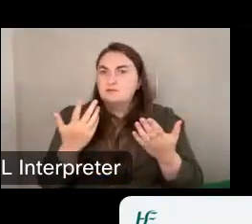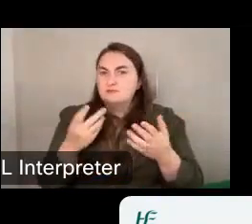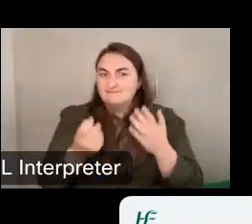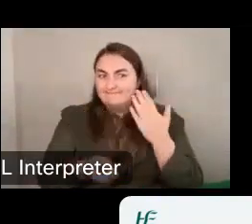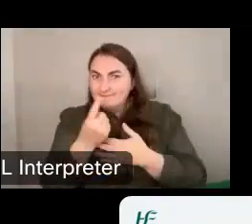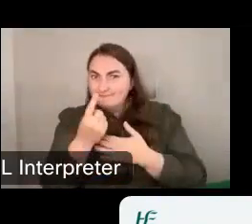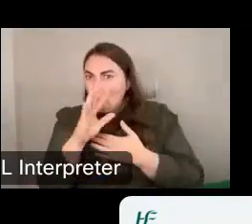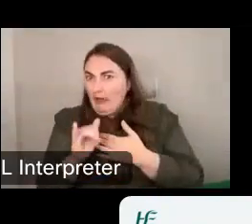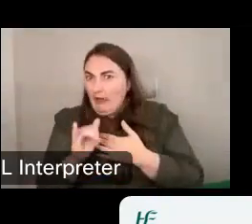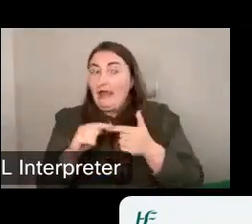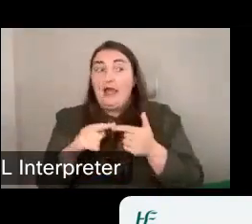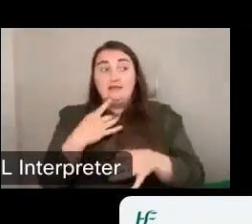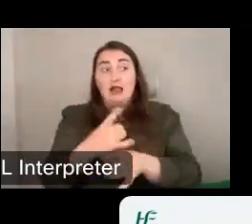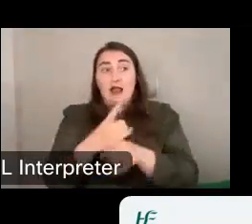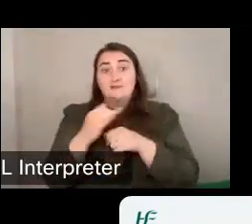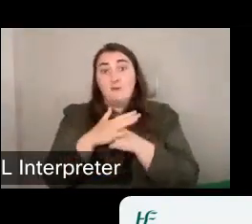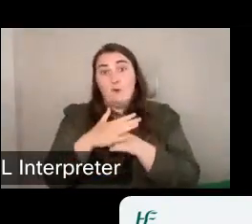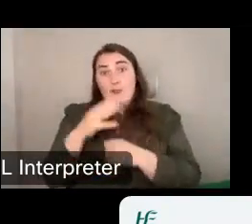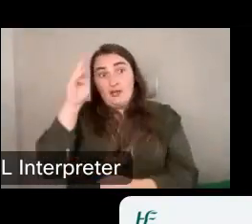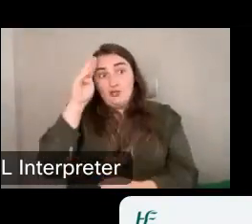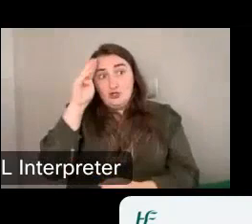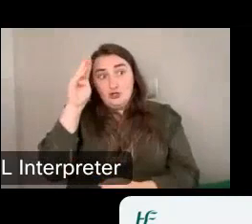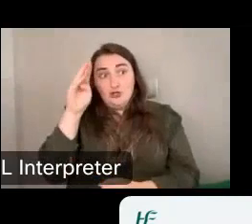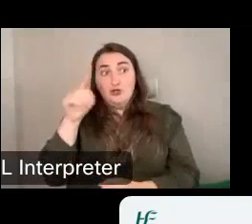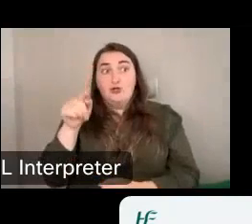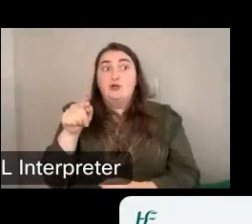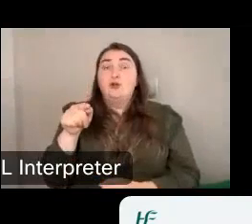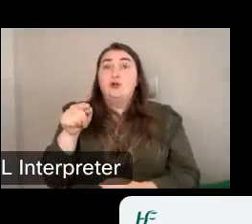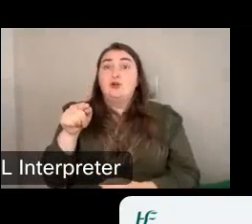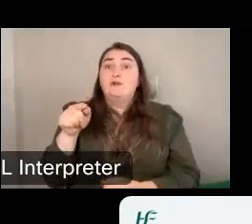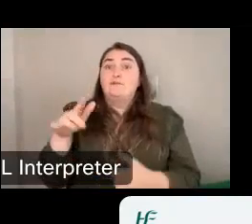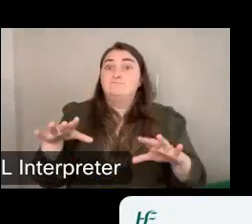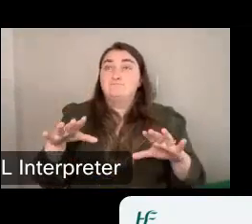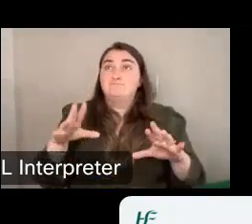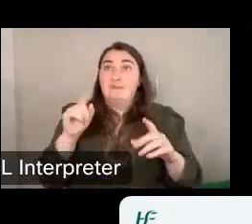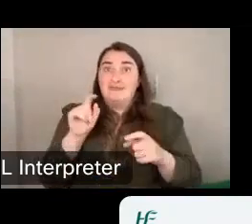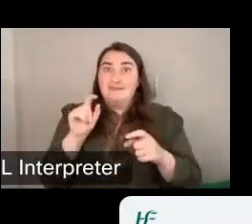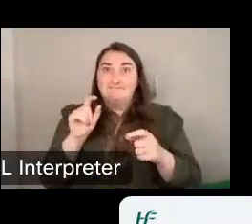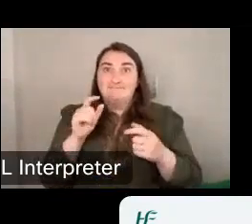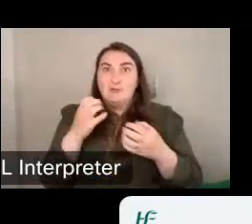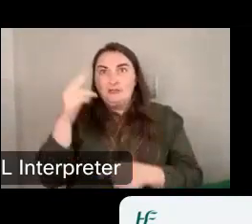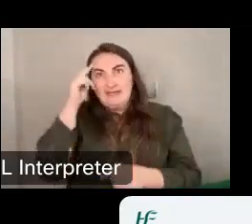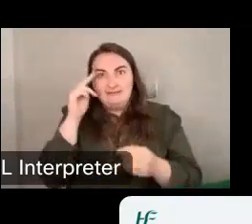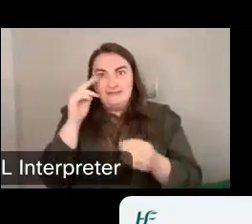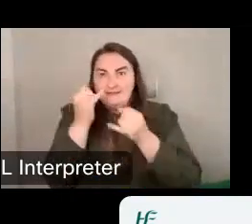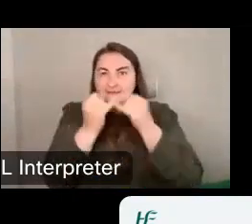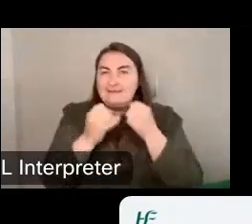to the manager because you're unpacking that detail and understanding the nuance of it. And then as well as defining what